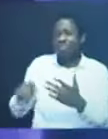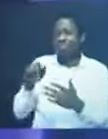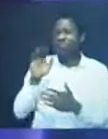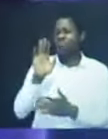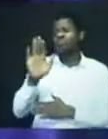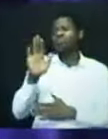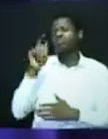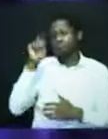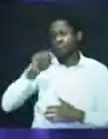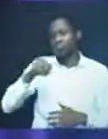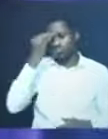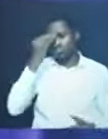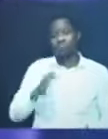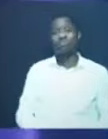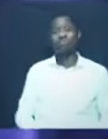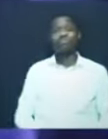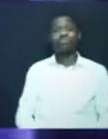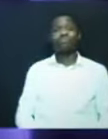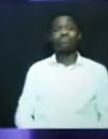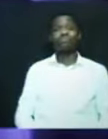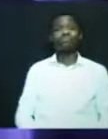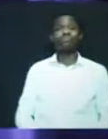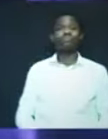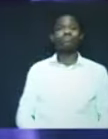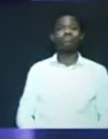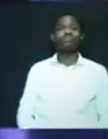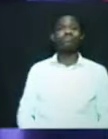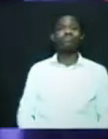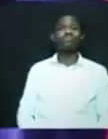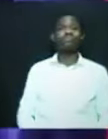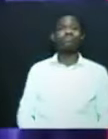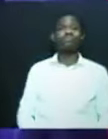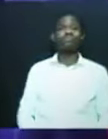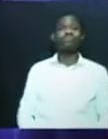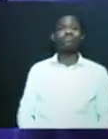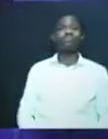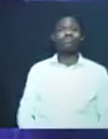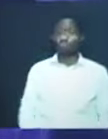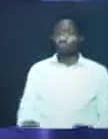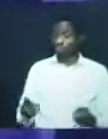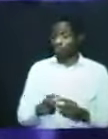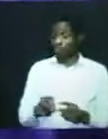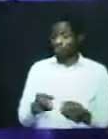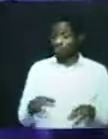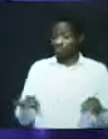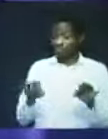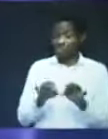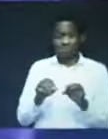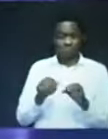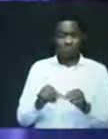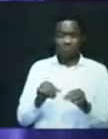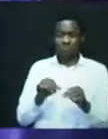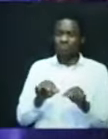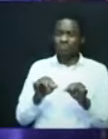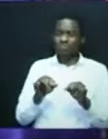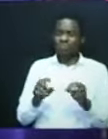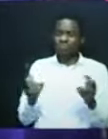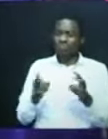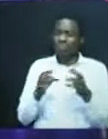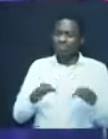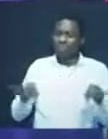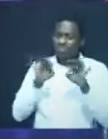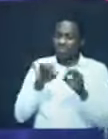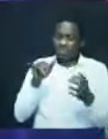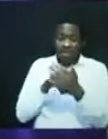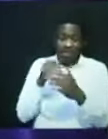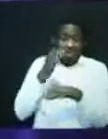atemu no wakyerɔ na ɛwɔ hɔ ɛde ma yɛn yɛdeɛ ne sɛ yɛbɛyɛ. It was very important that after the resurrection, when he realized